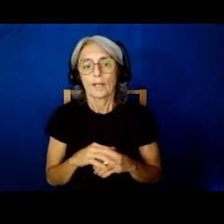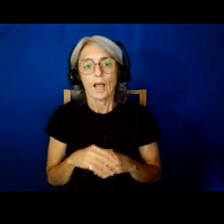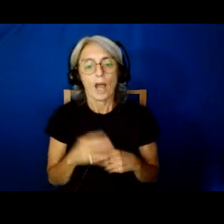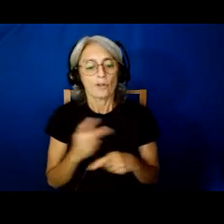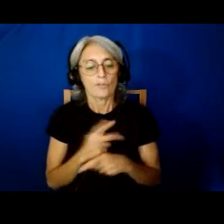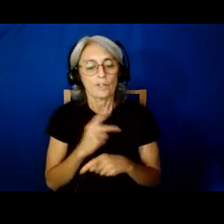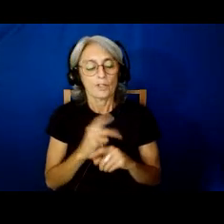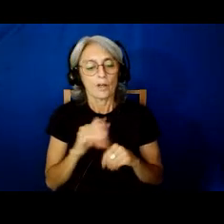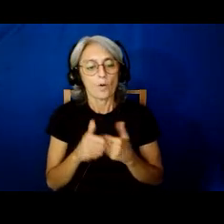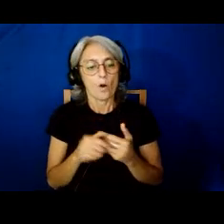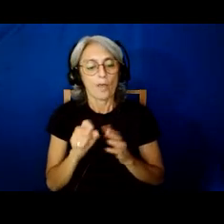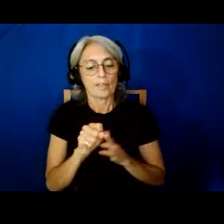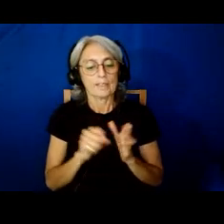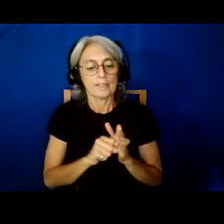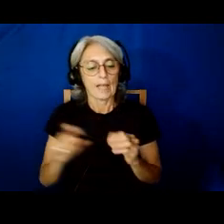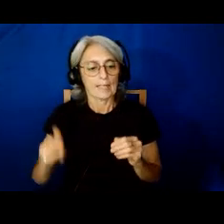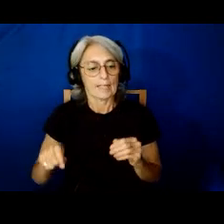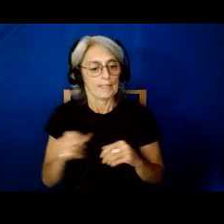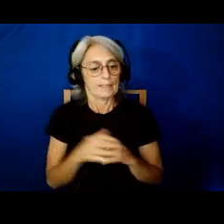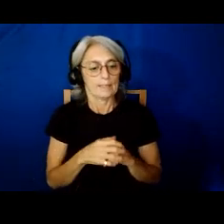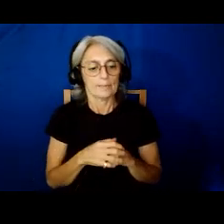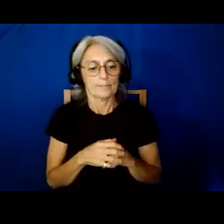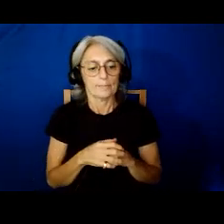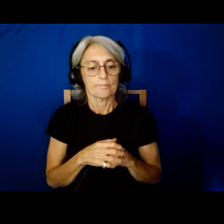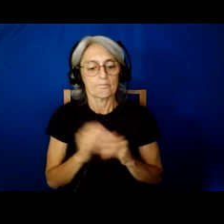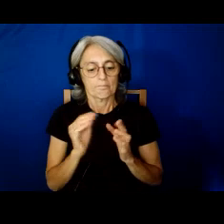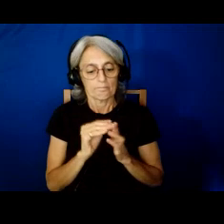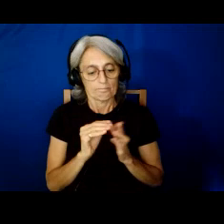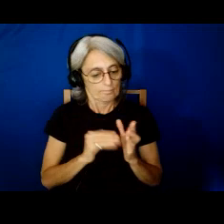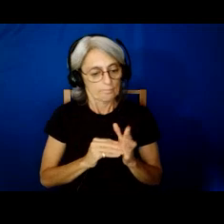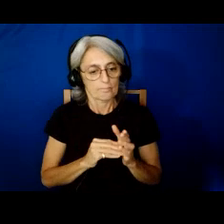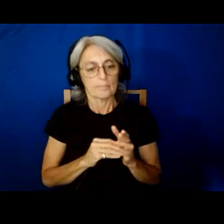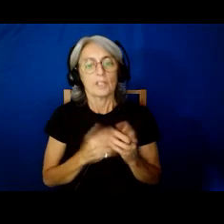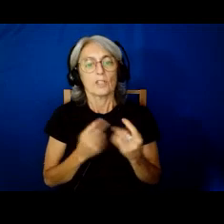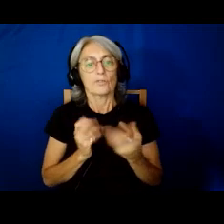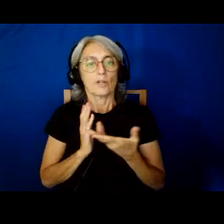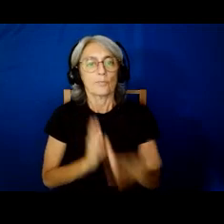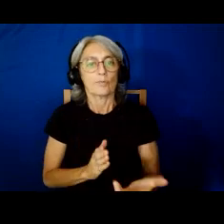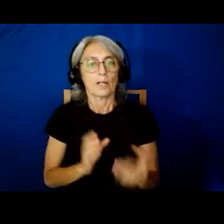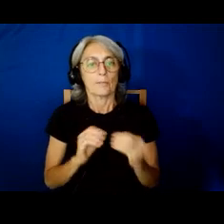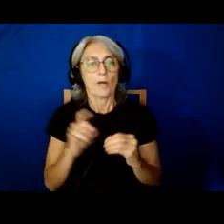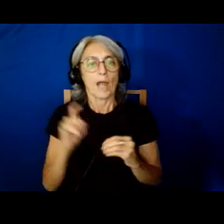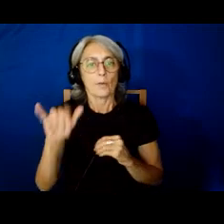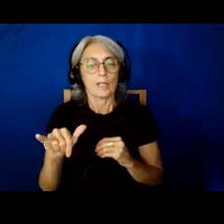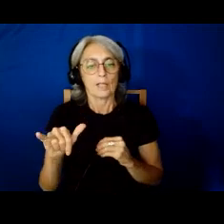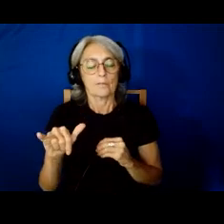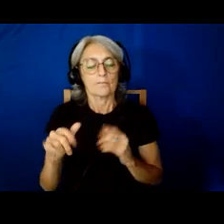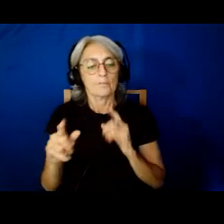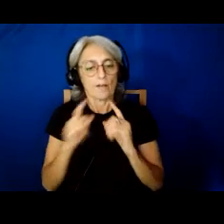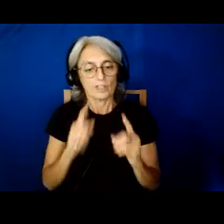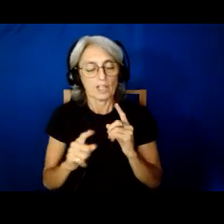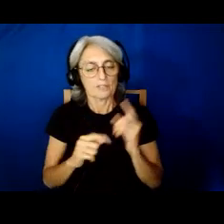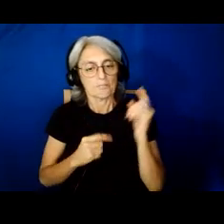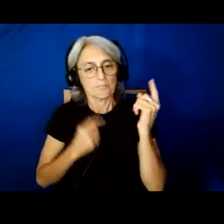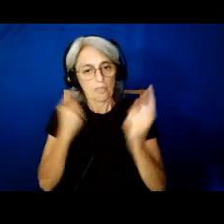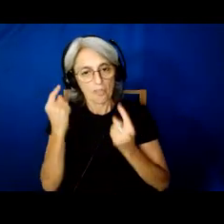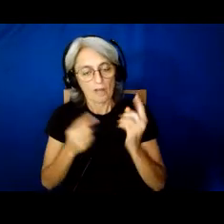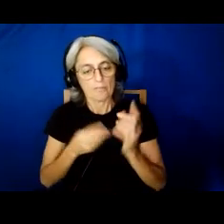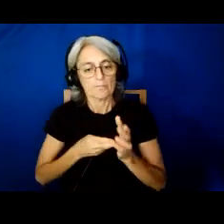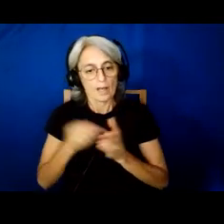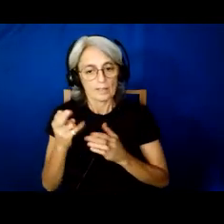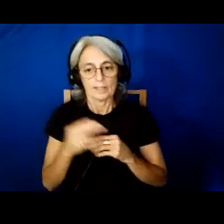state and try to bring more equity and thoughtful and honest conversation about how